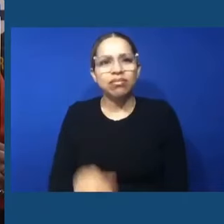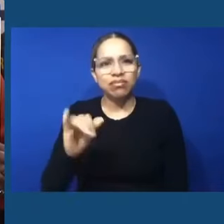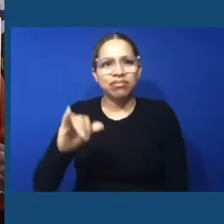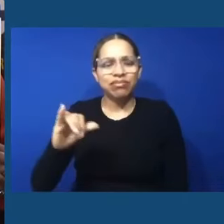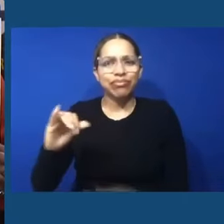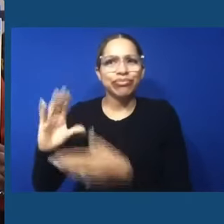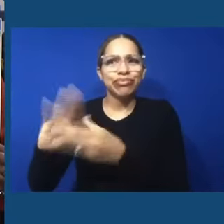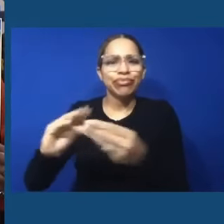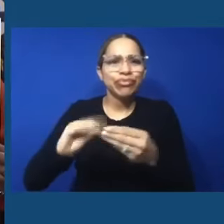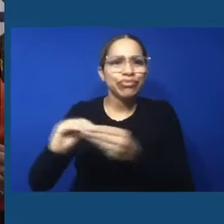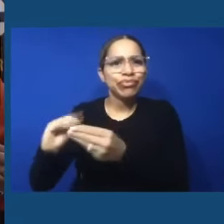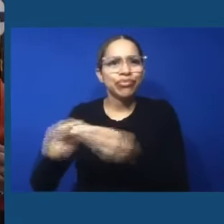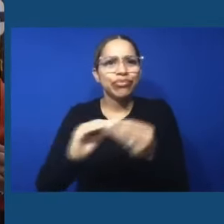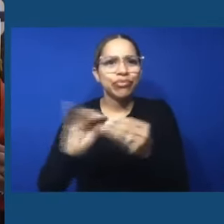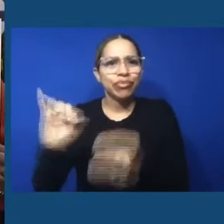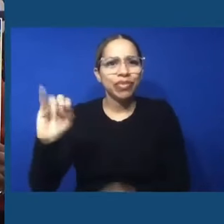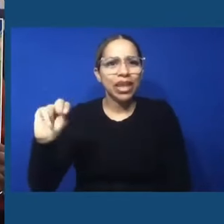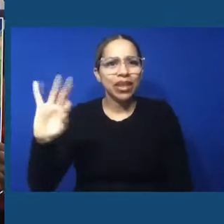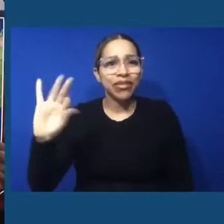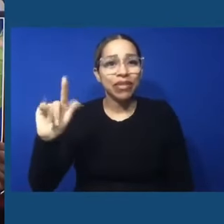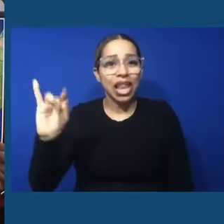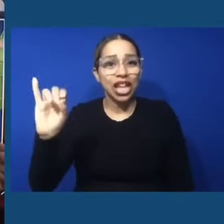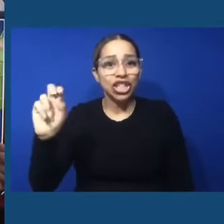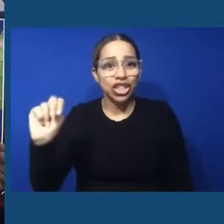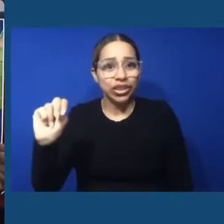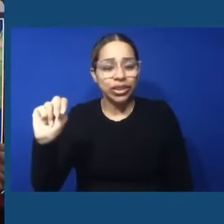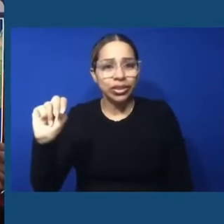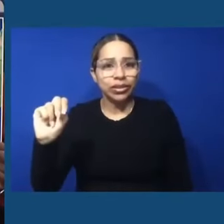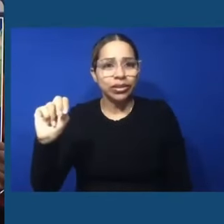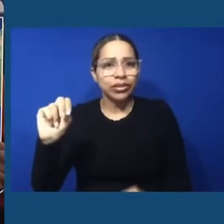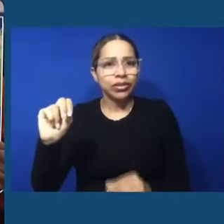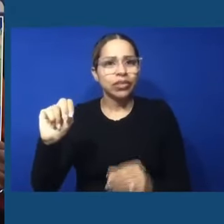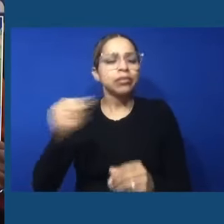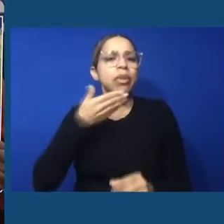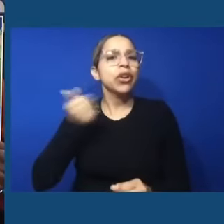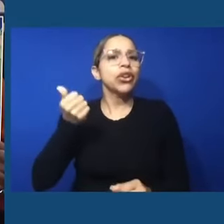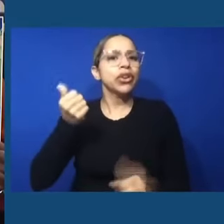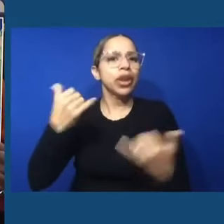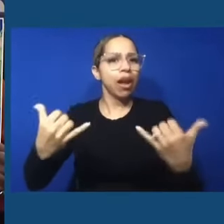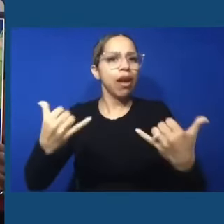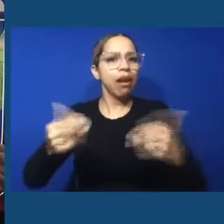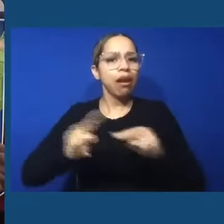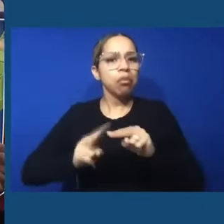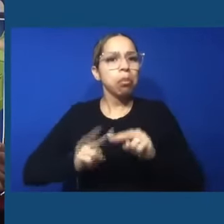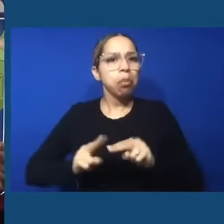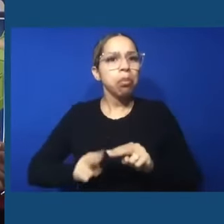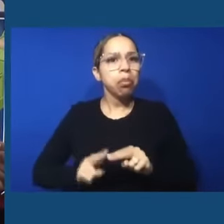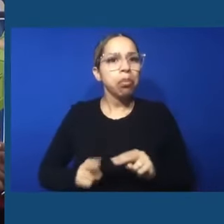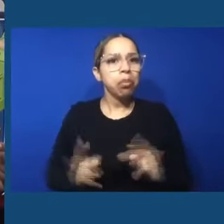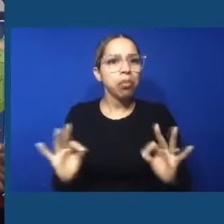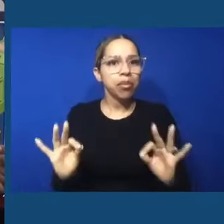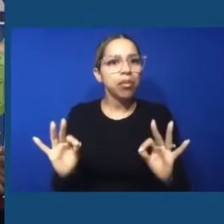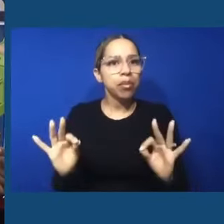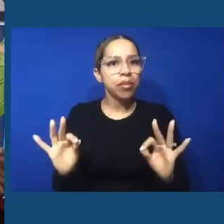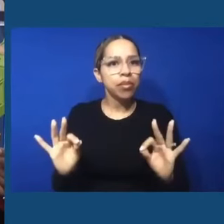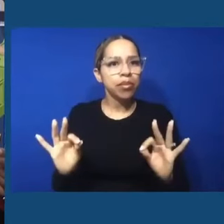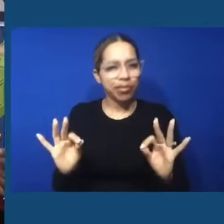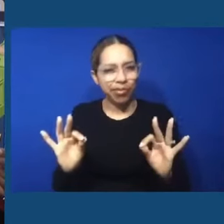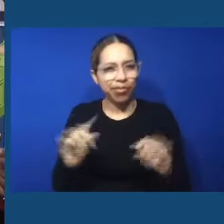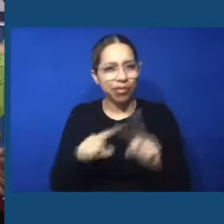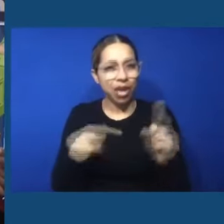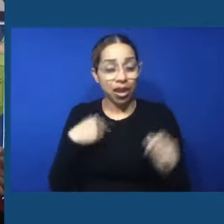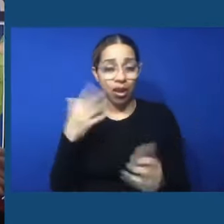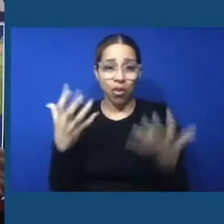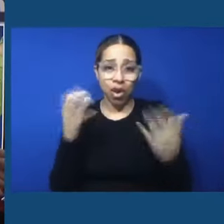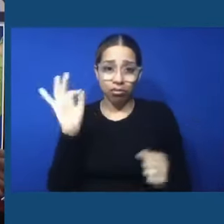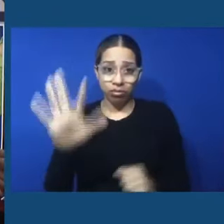It's supposedly coming down. But let me ask this question. Do any of you feel like you have